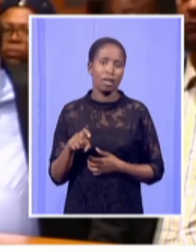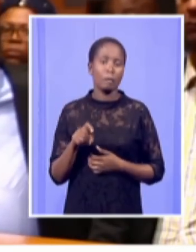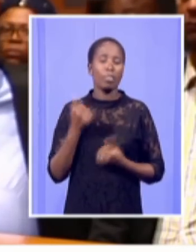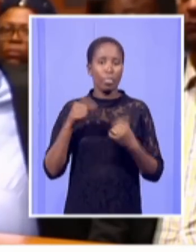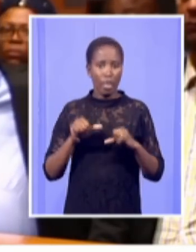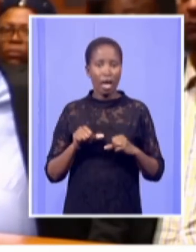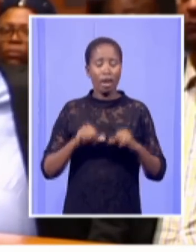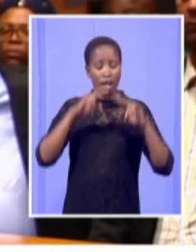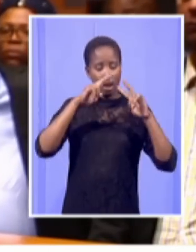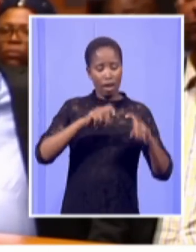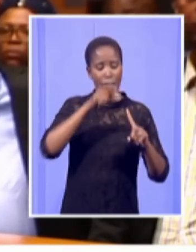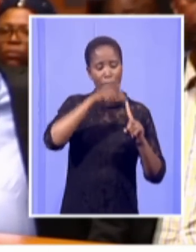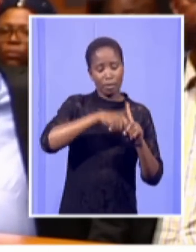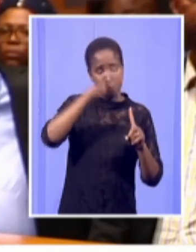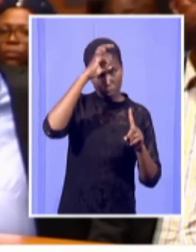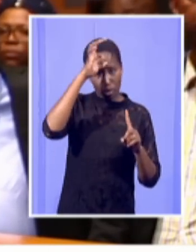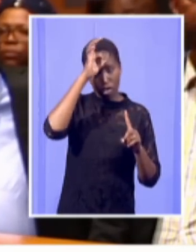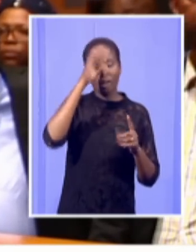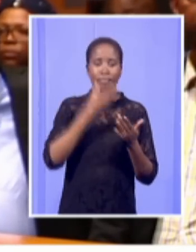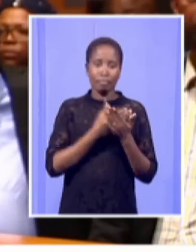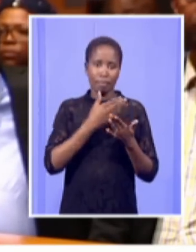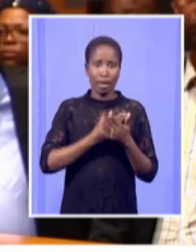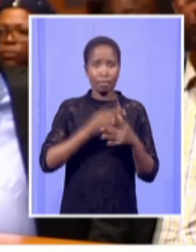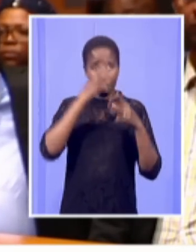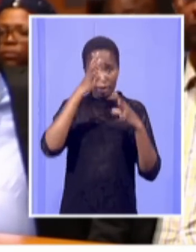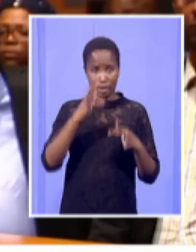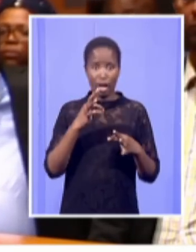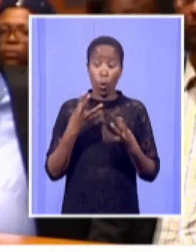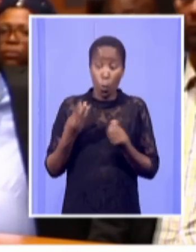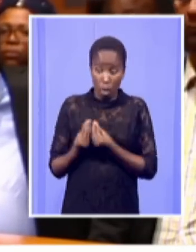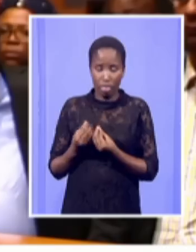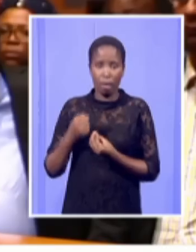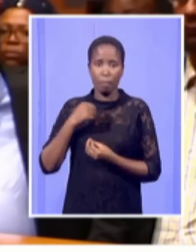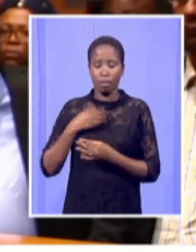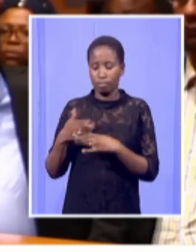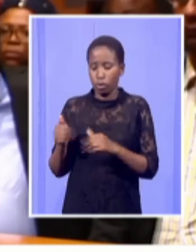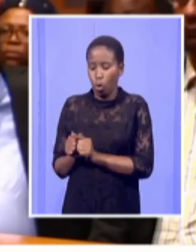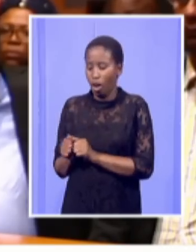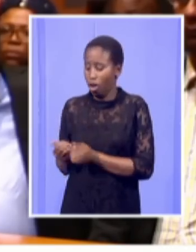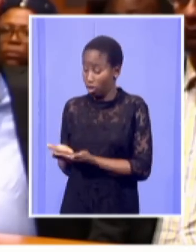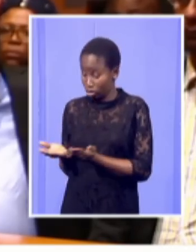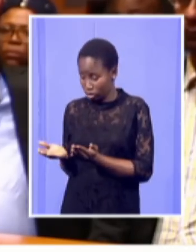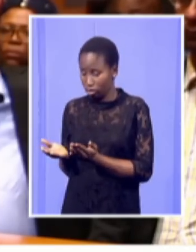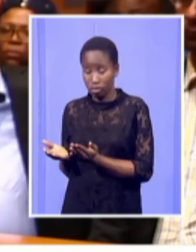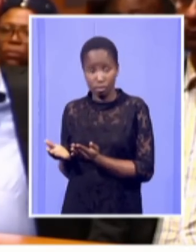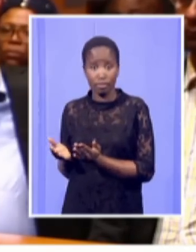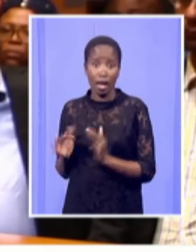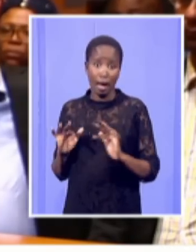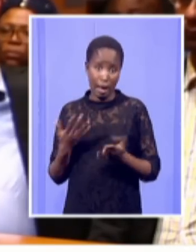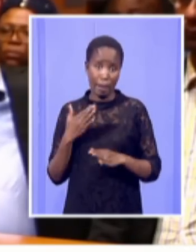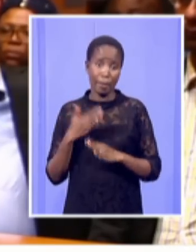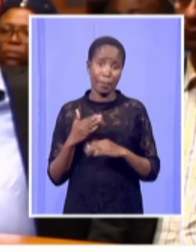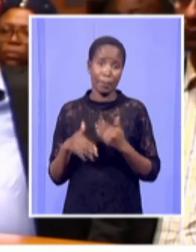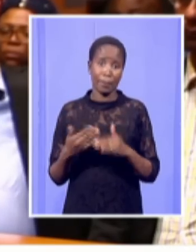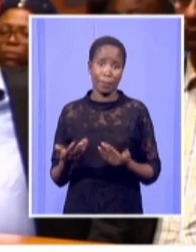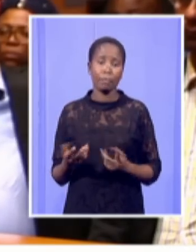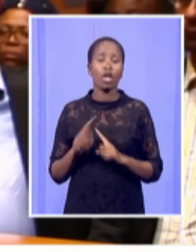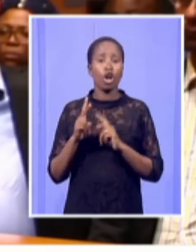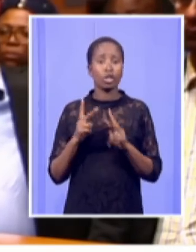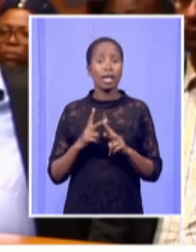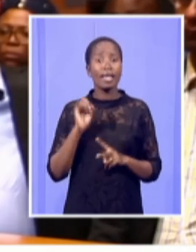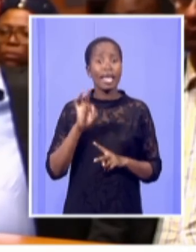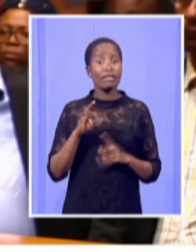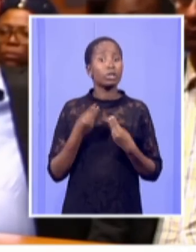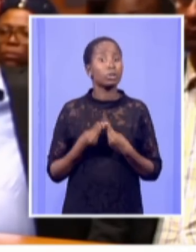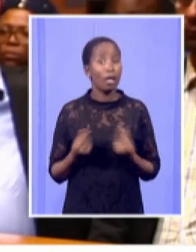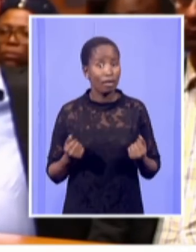in conjunction with my learned friend for the prosecution. And if the matter is resolved at that level, there wouldn't